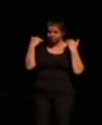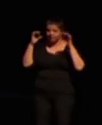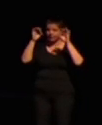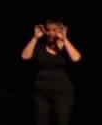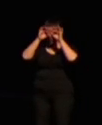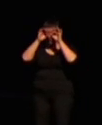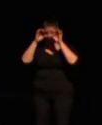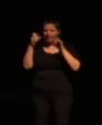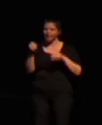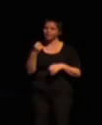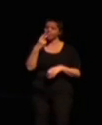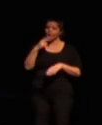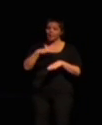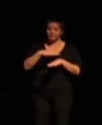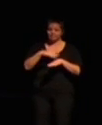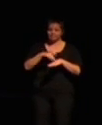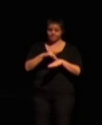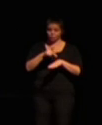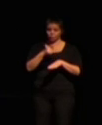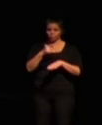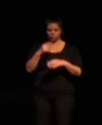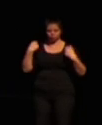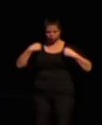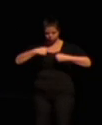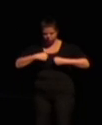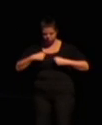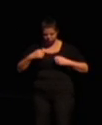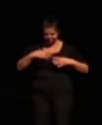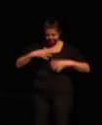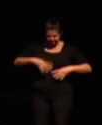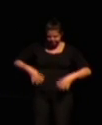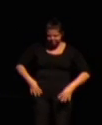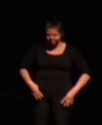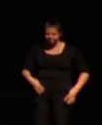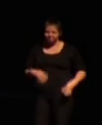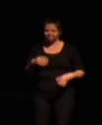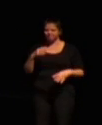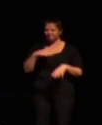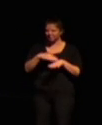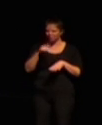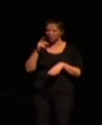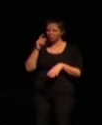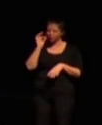wears a light blue cardigan over a patterned blue and white dress. The interviews are